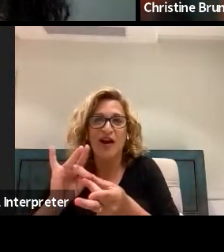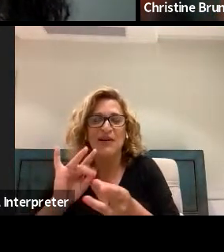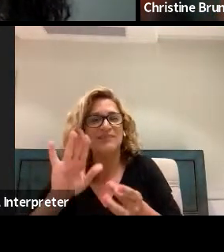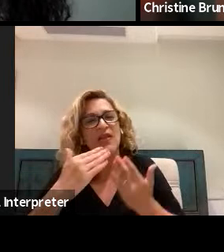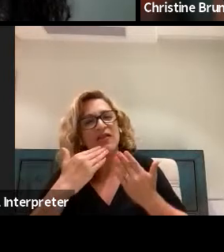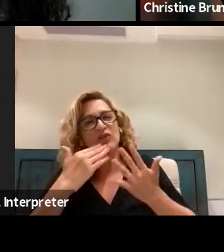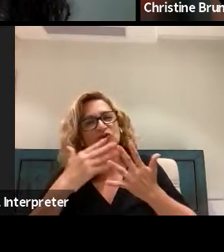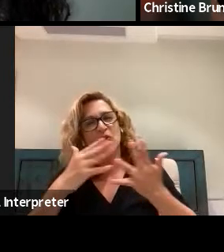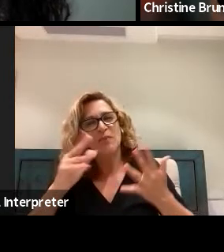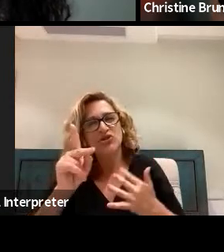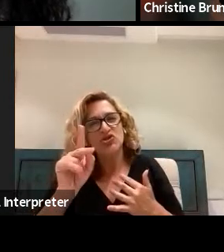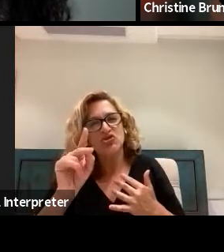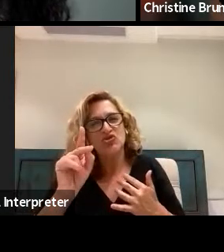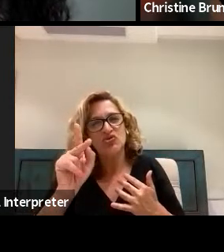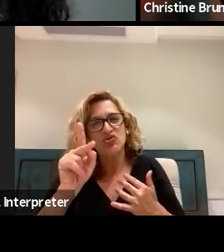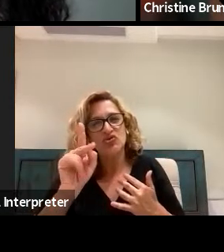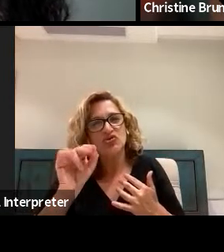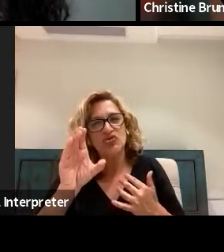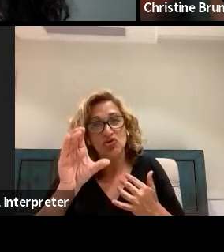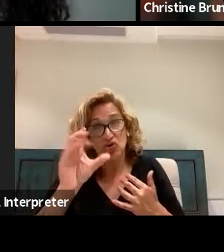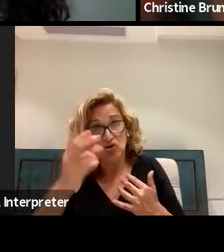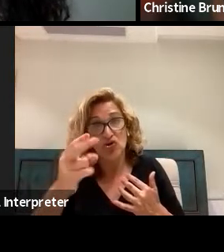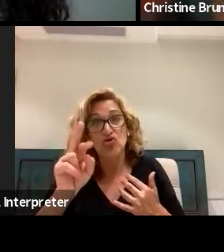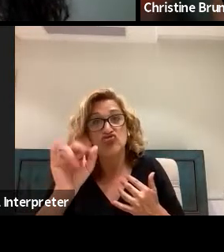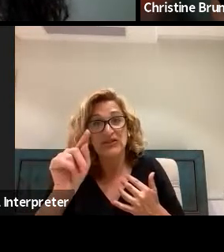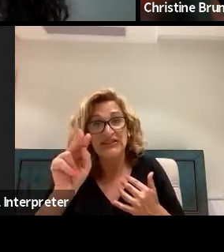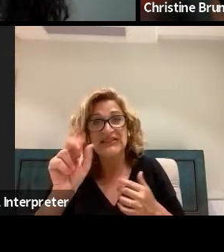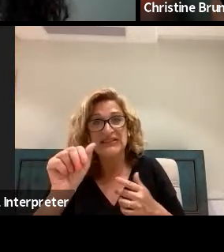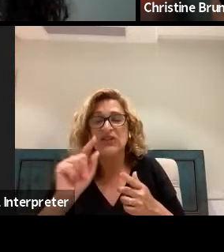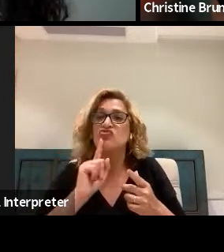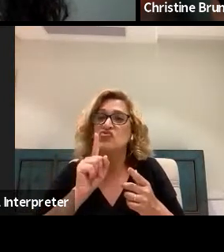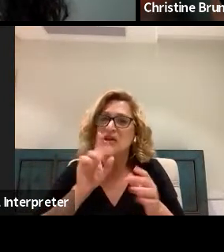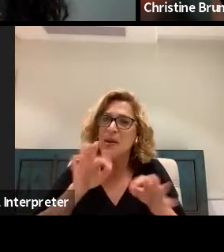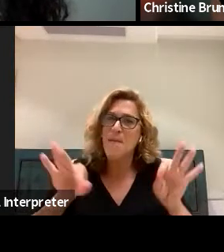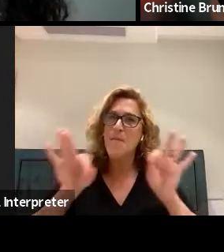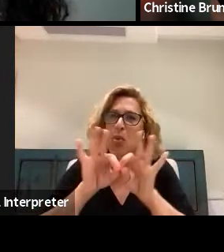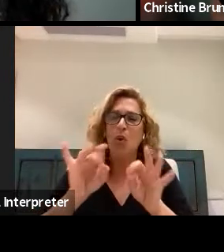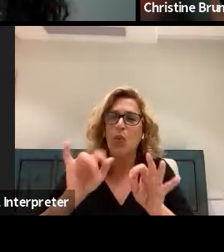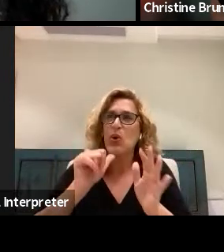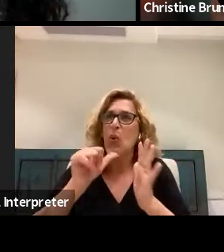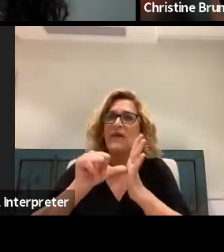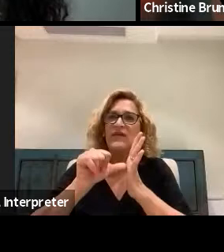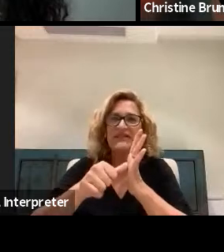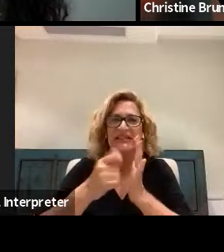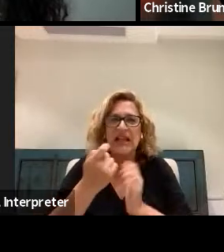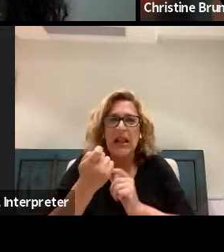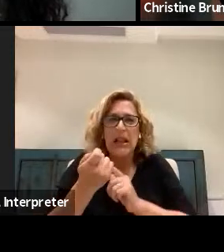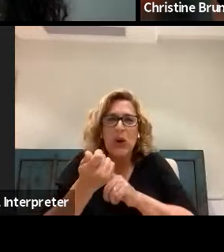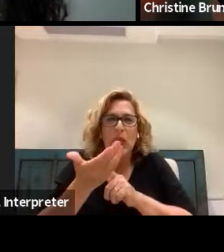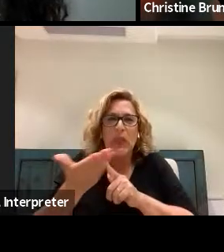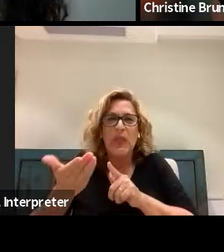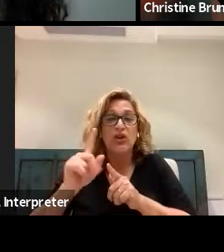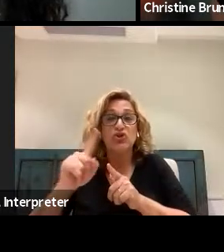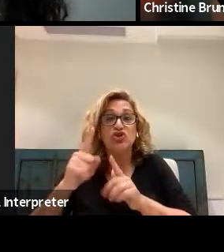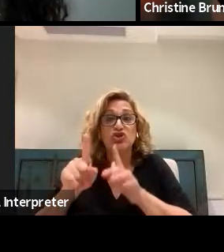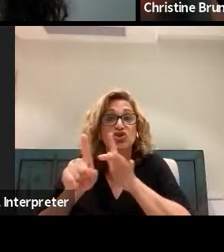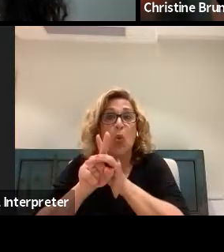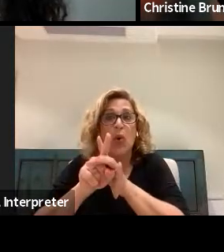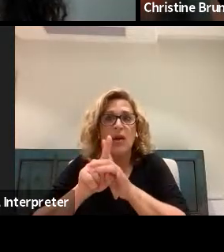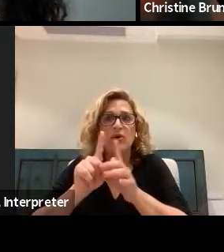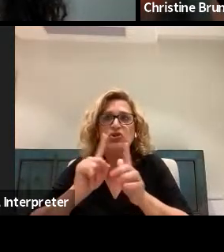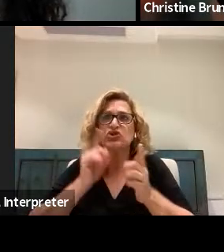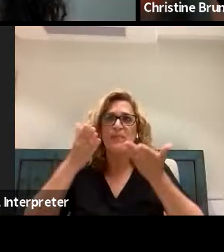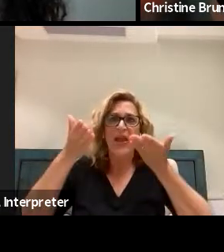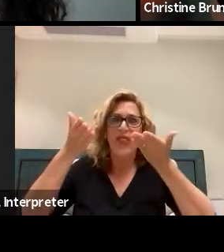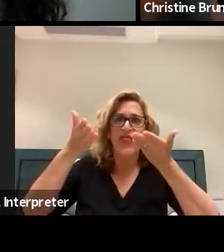right? Because I think sometimes we don't emphasize the little things. Just being there, just showing up, just being present,